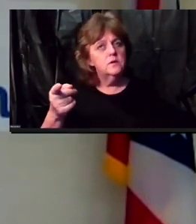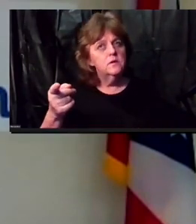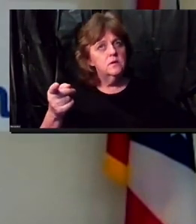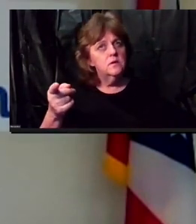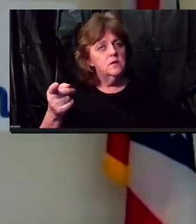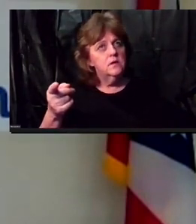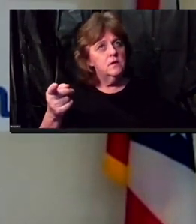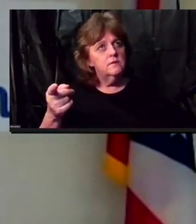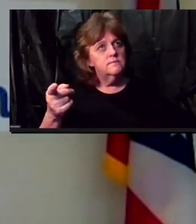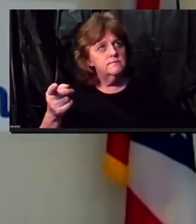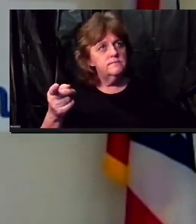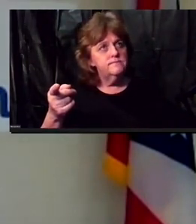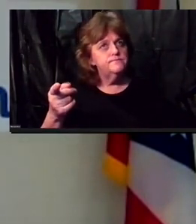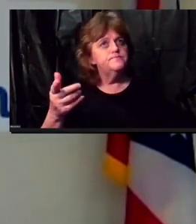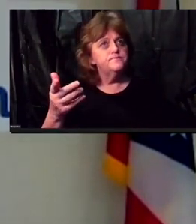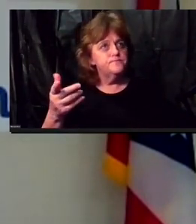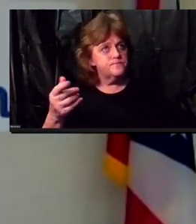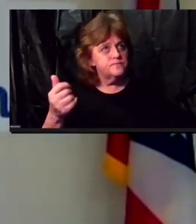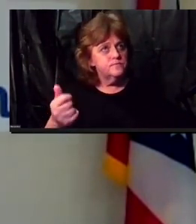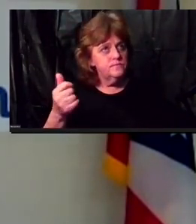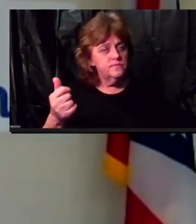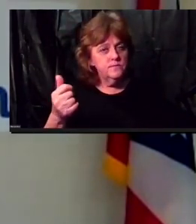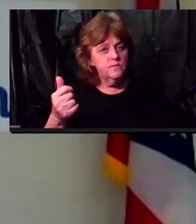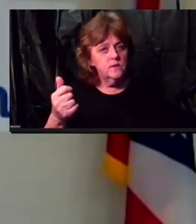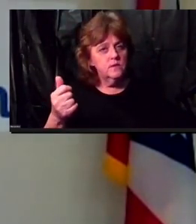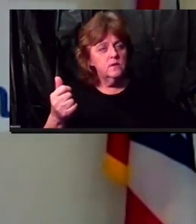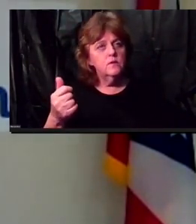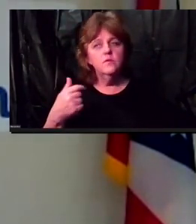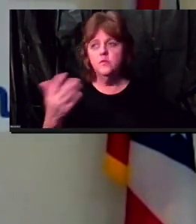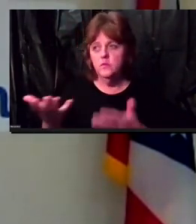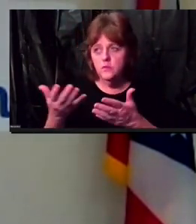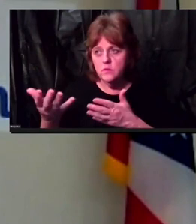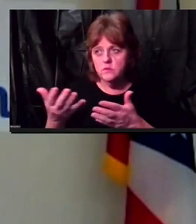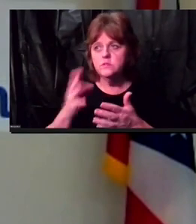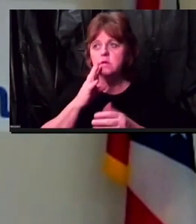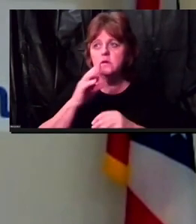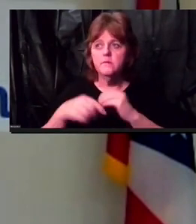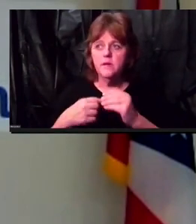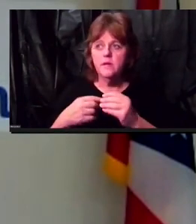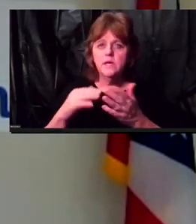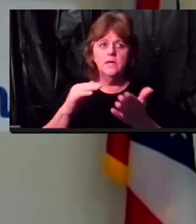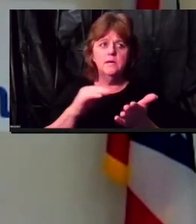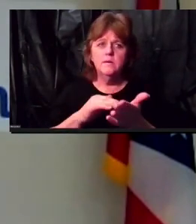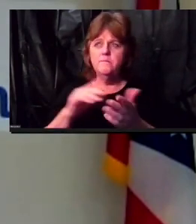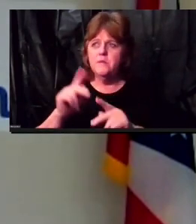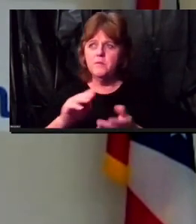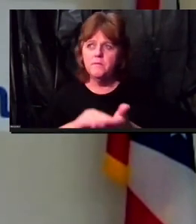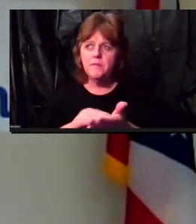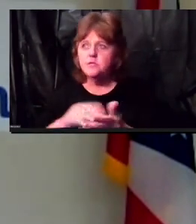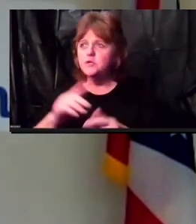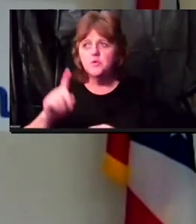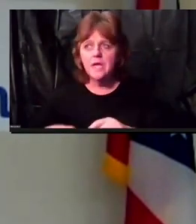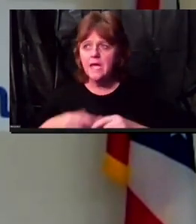who went through, we were having a conversation about medical exemptions, and there are very